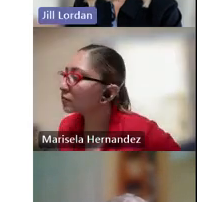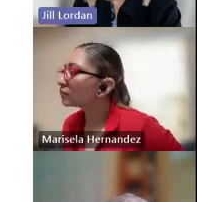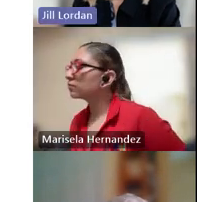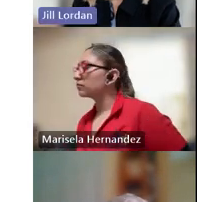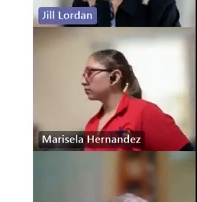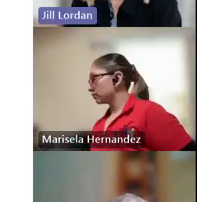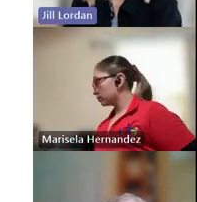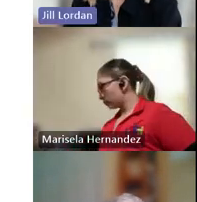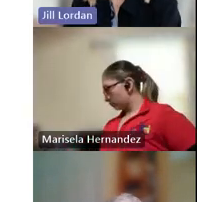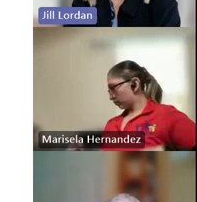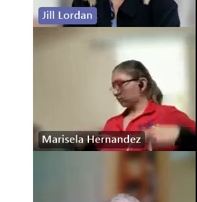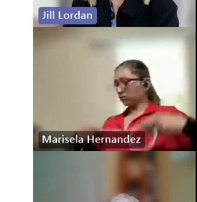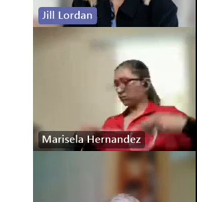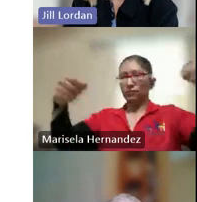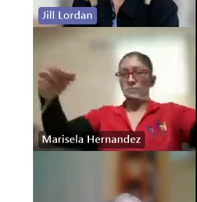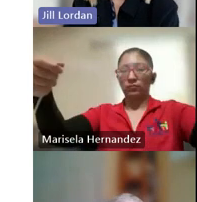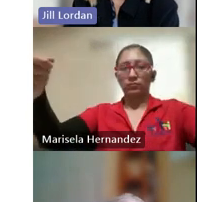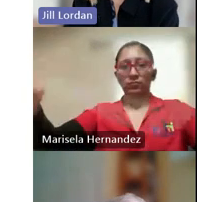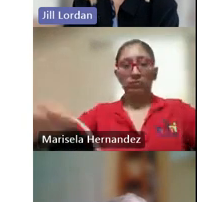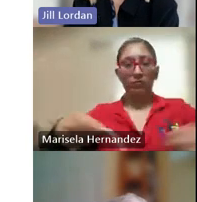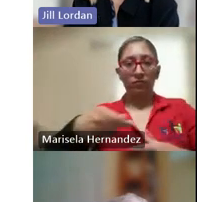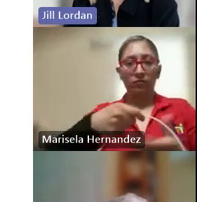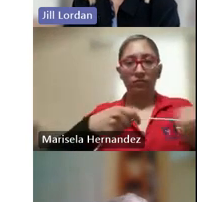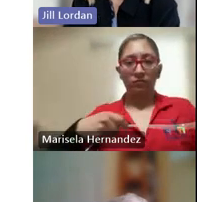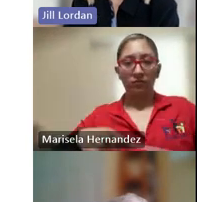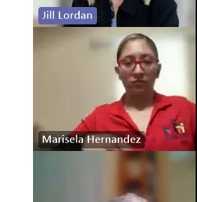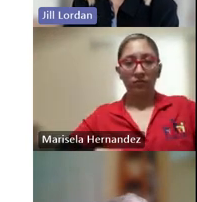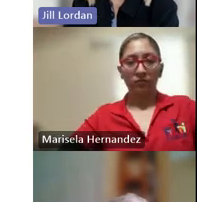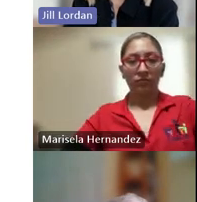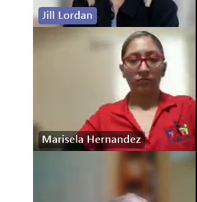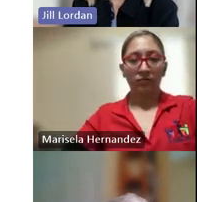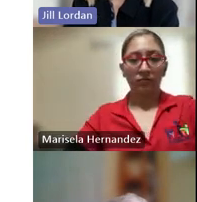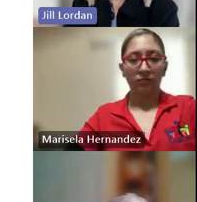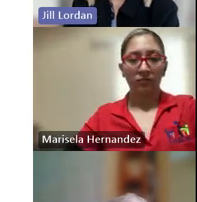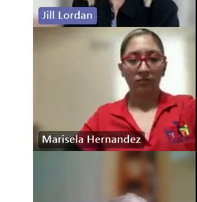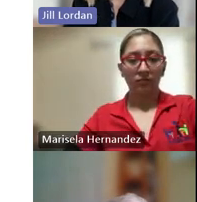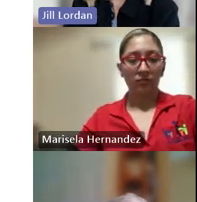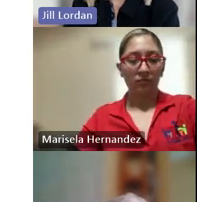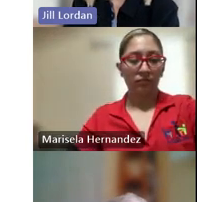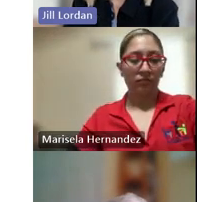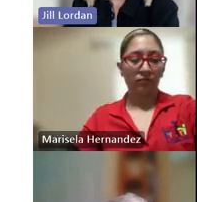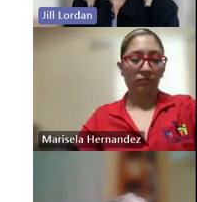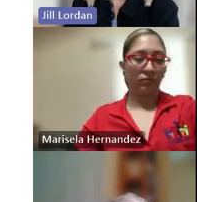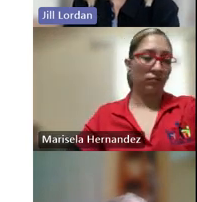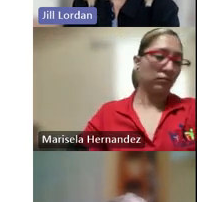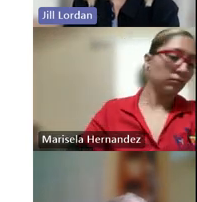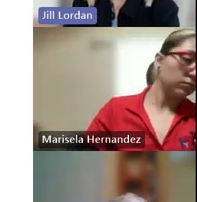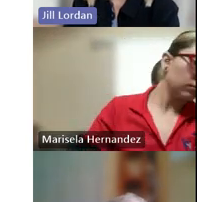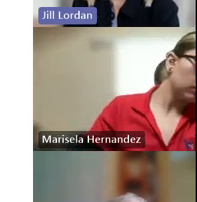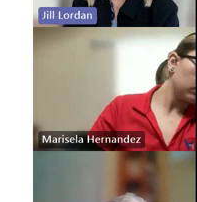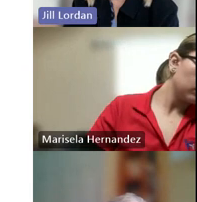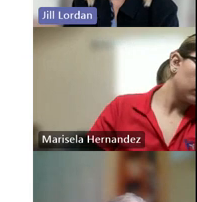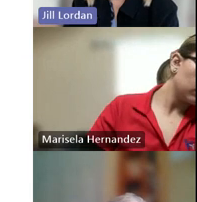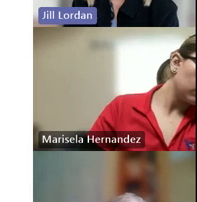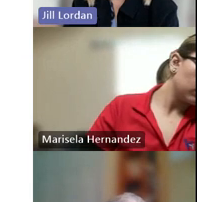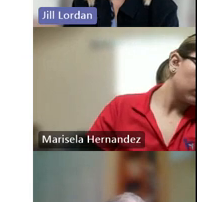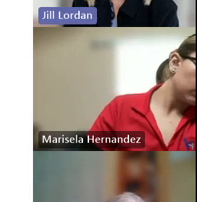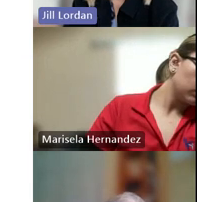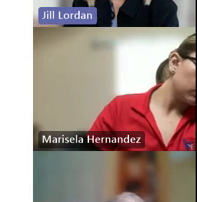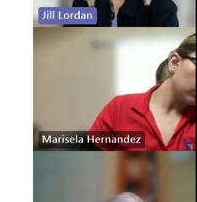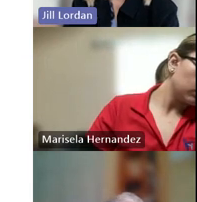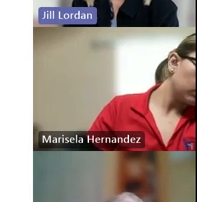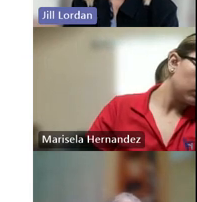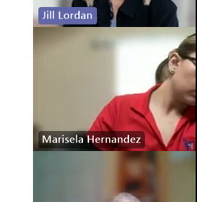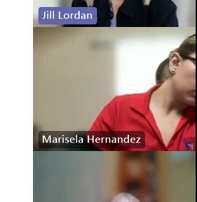Nancy, this is Jill Lorden from Neighborhood Partners. You could give me a call afterwards, but I have talked